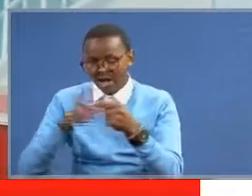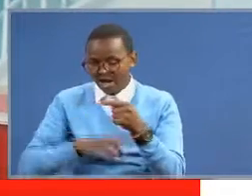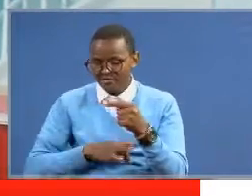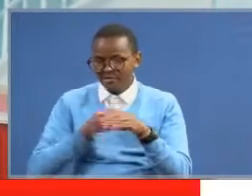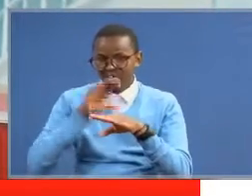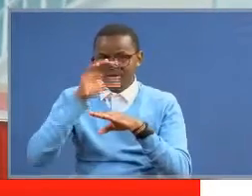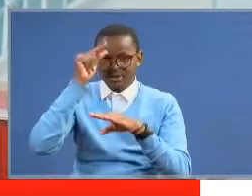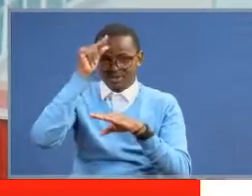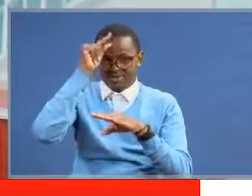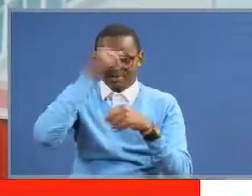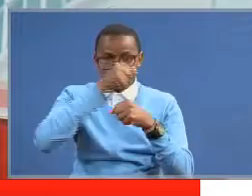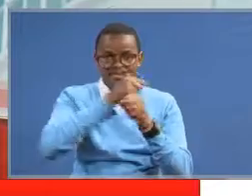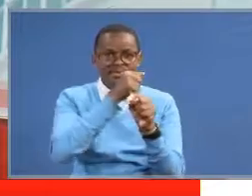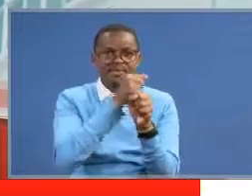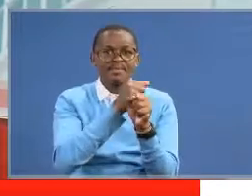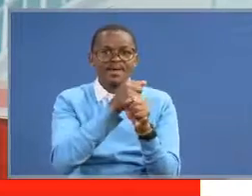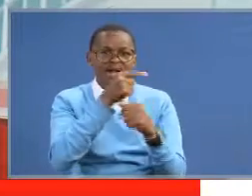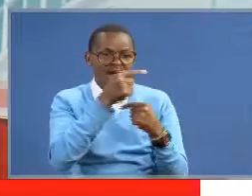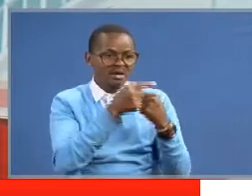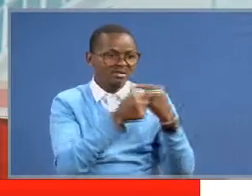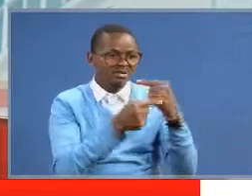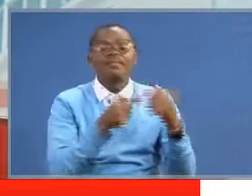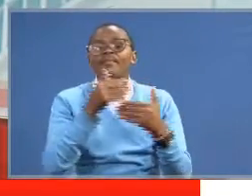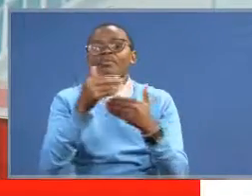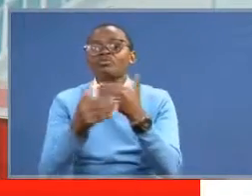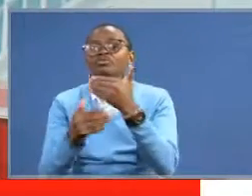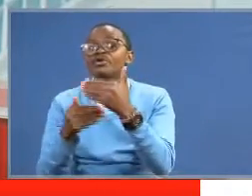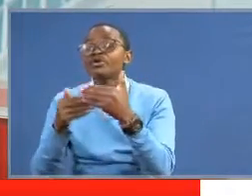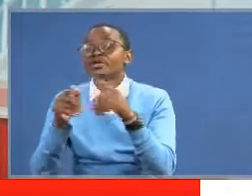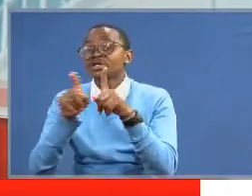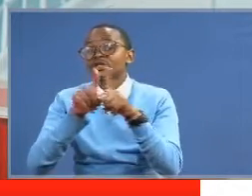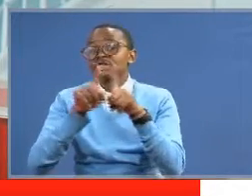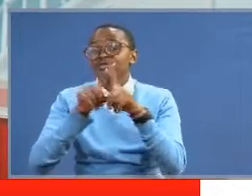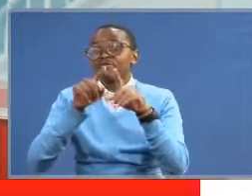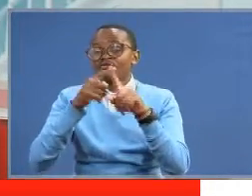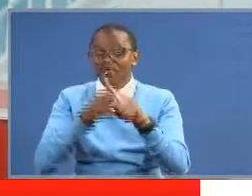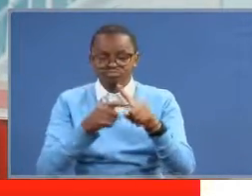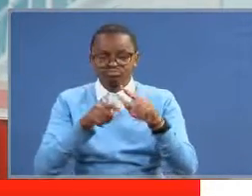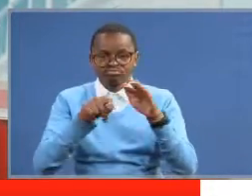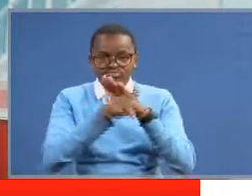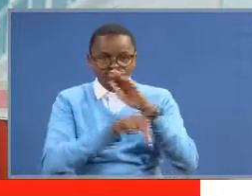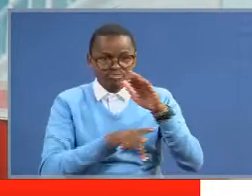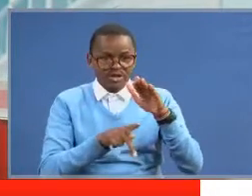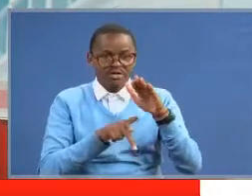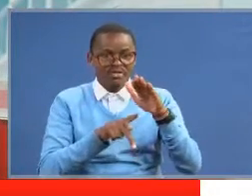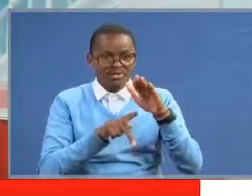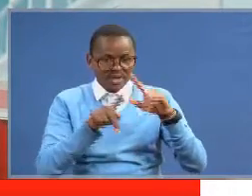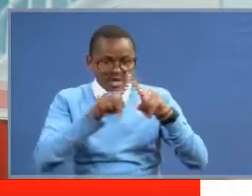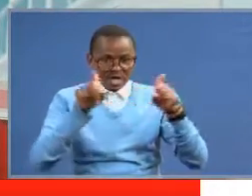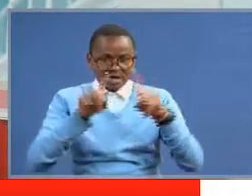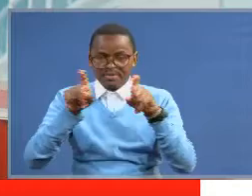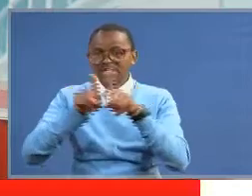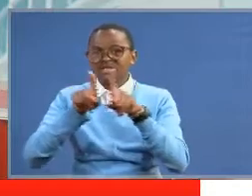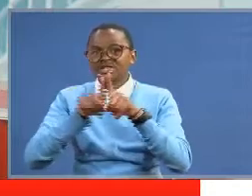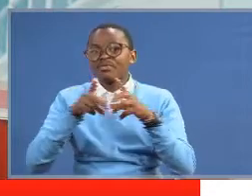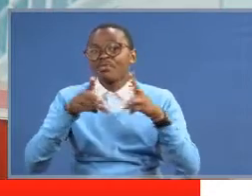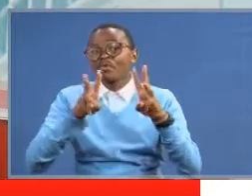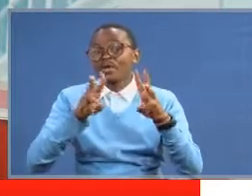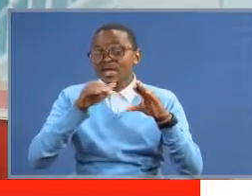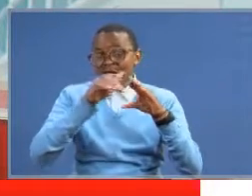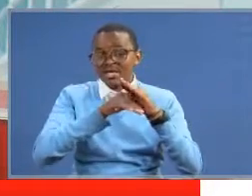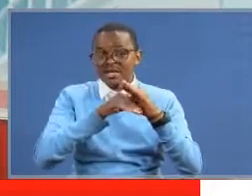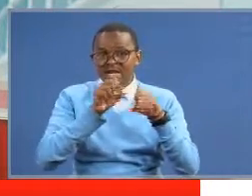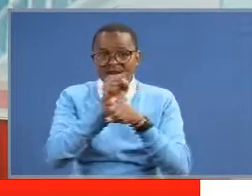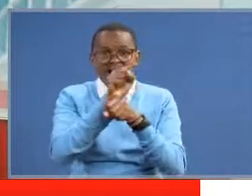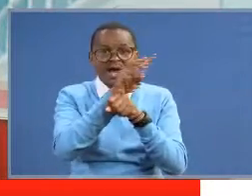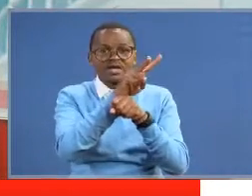when the government can make it like a continuous process, even at primary level it could be examined, just the same way it's examined in high